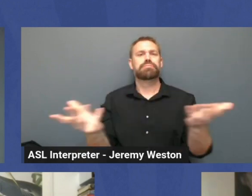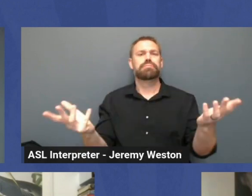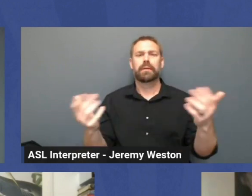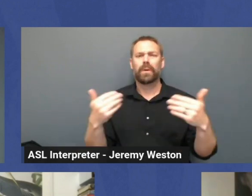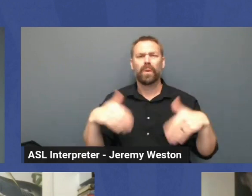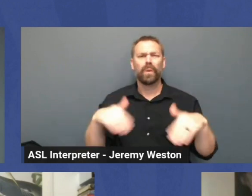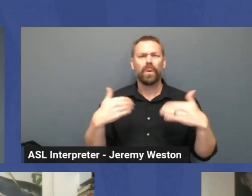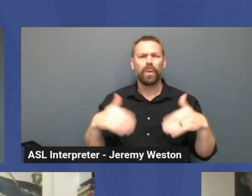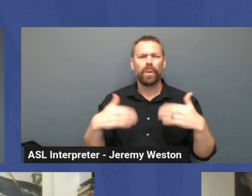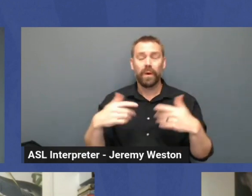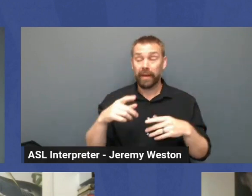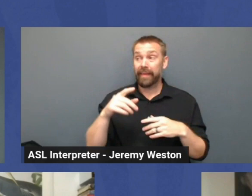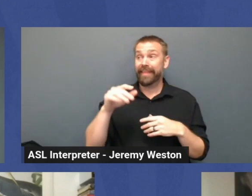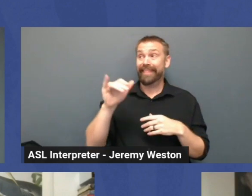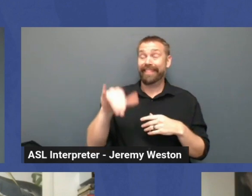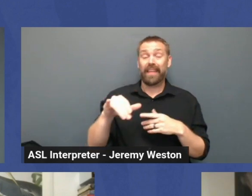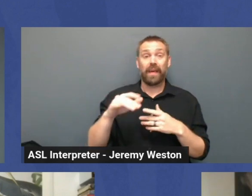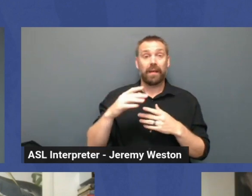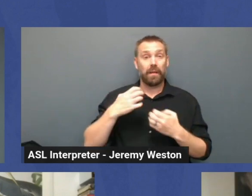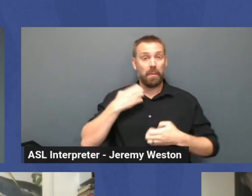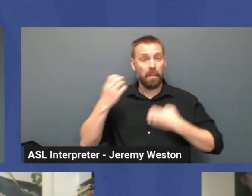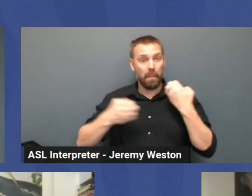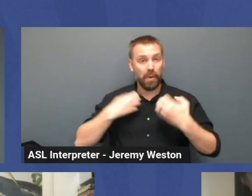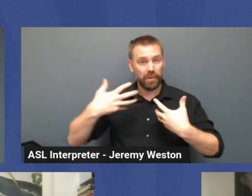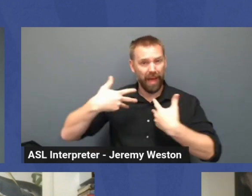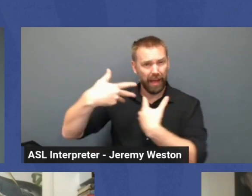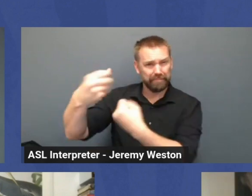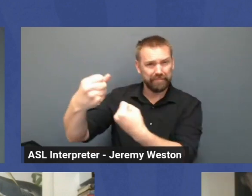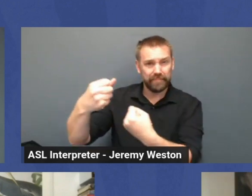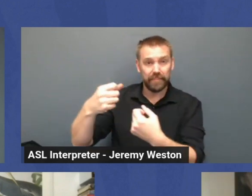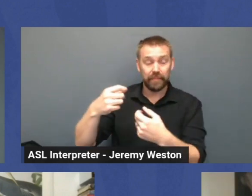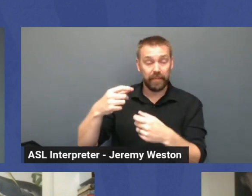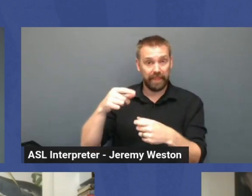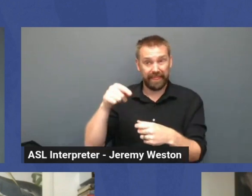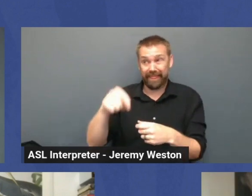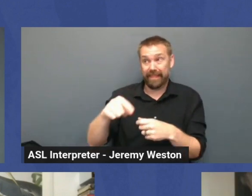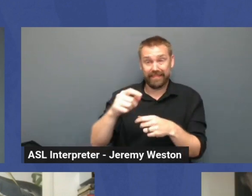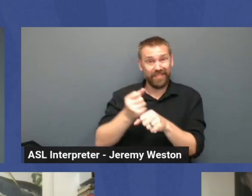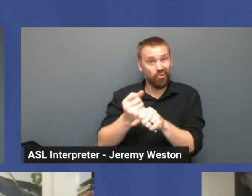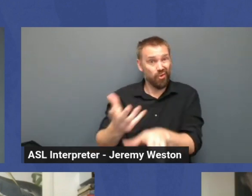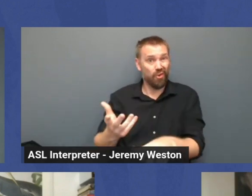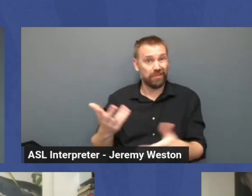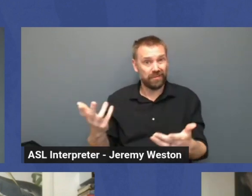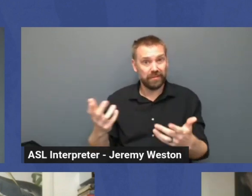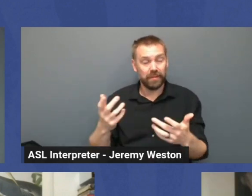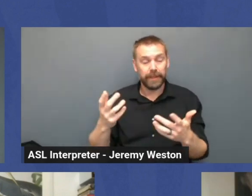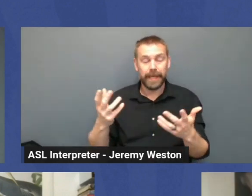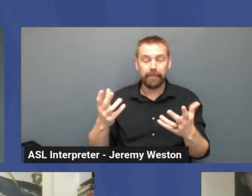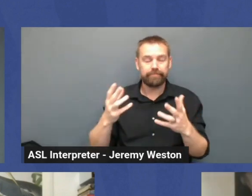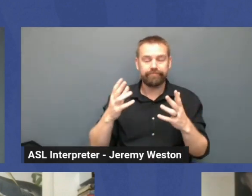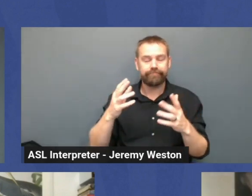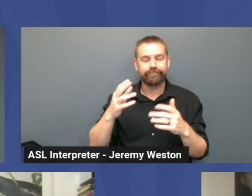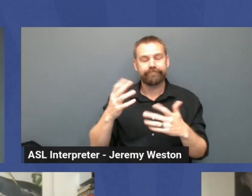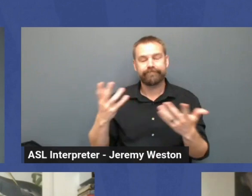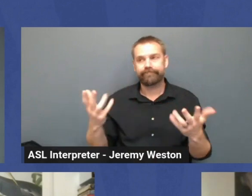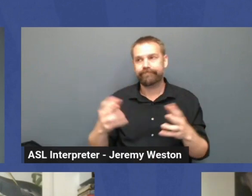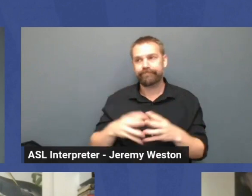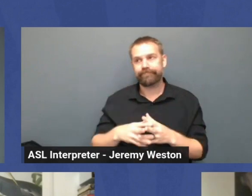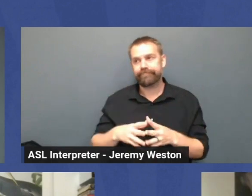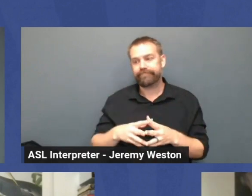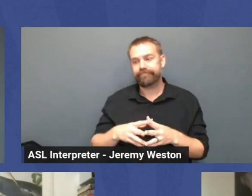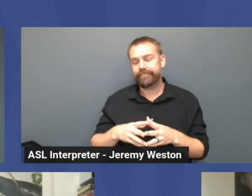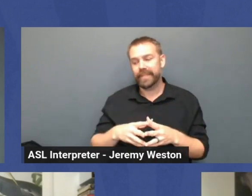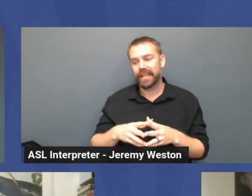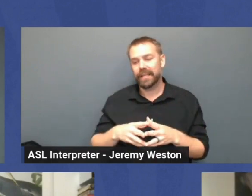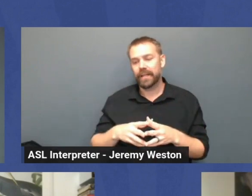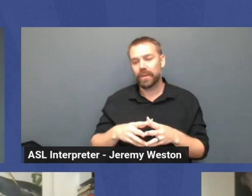emotional toll that things of this nature can play on an individual, I mean, something should be